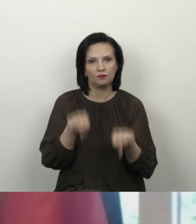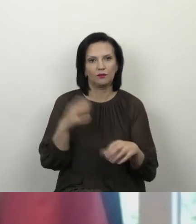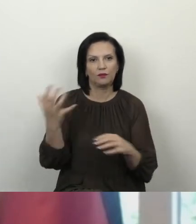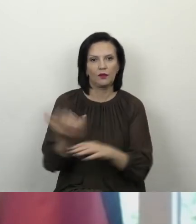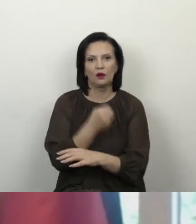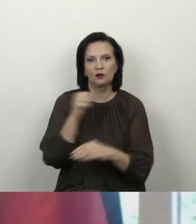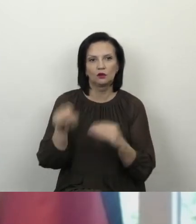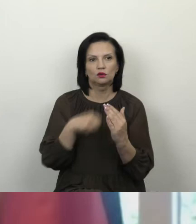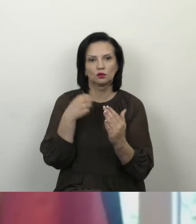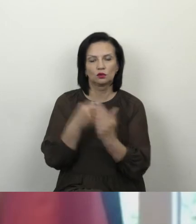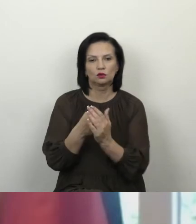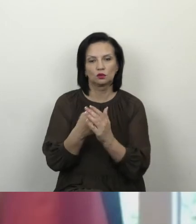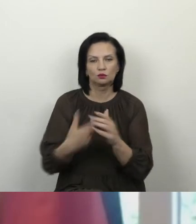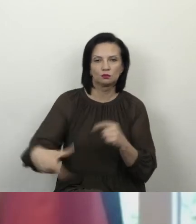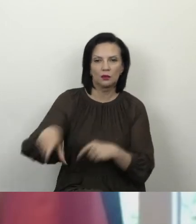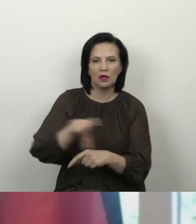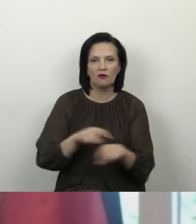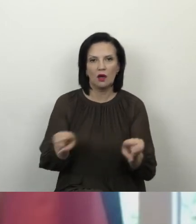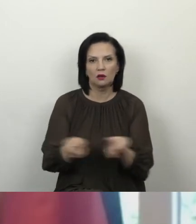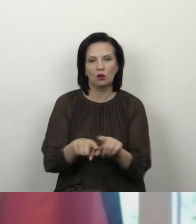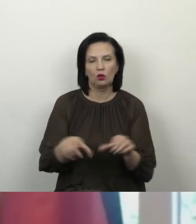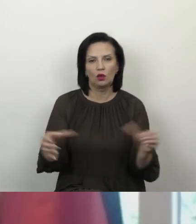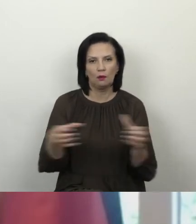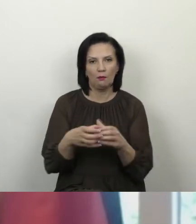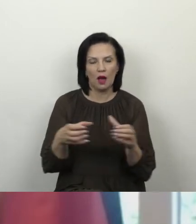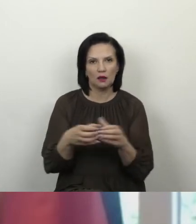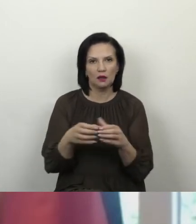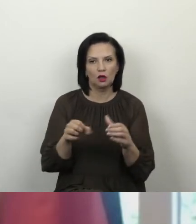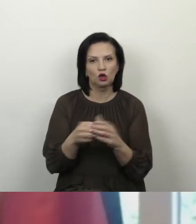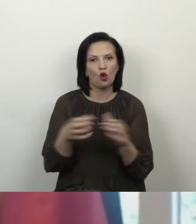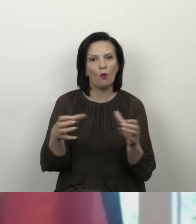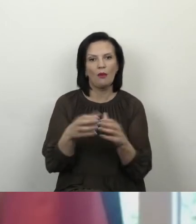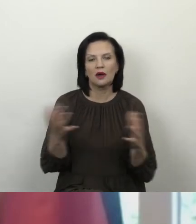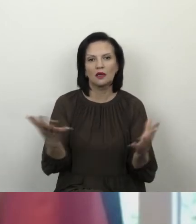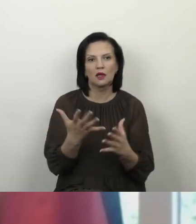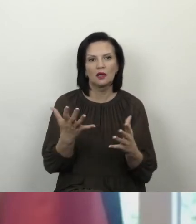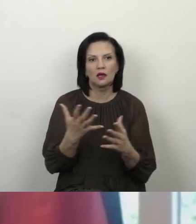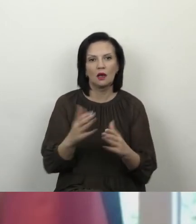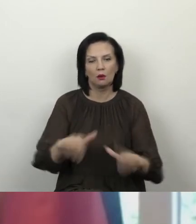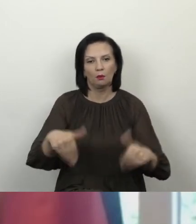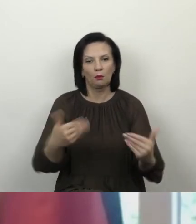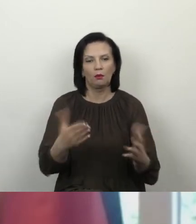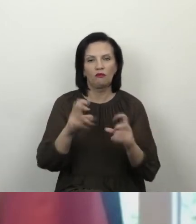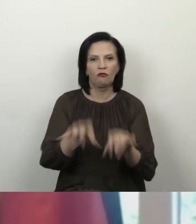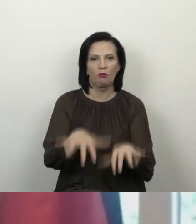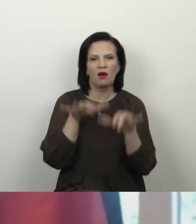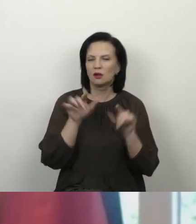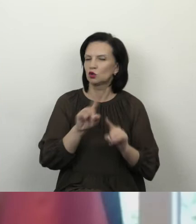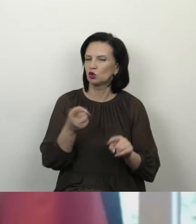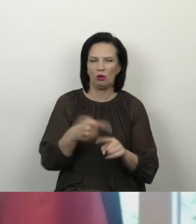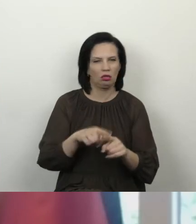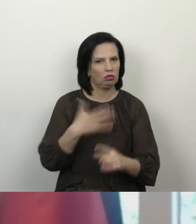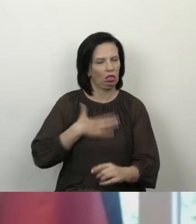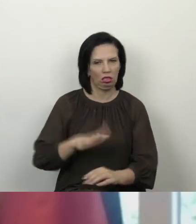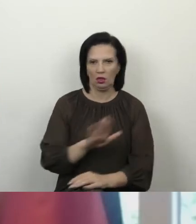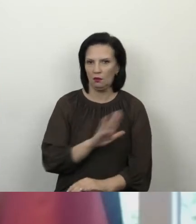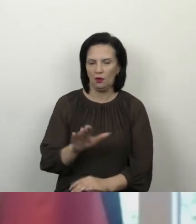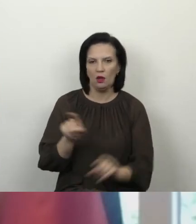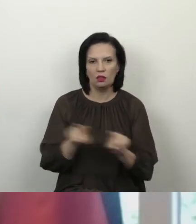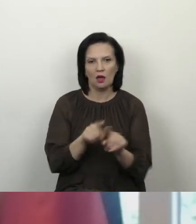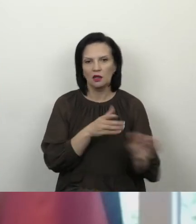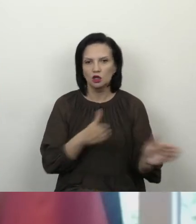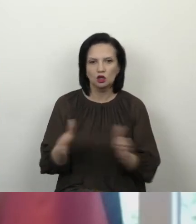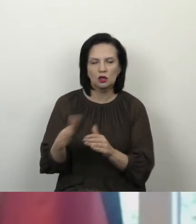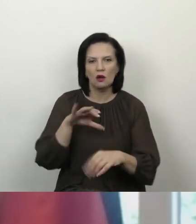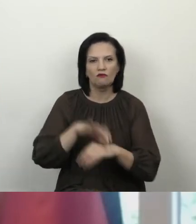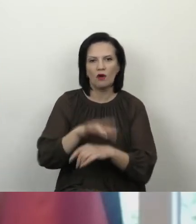that were not represented in Parliament. This would represent an impairment of equal